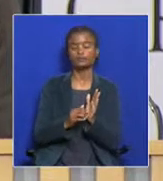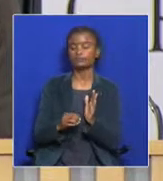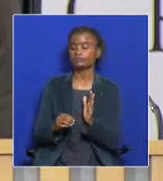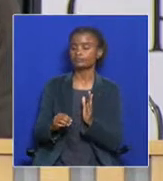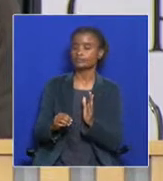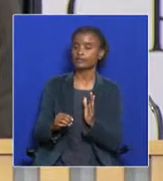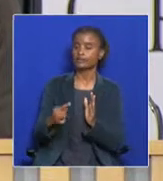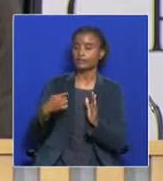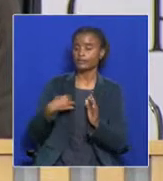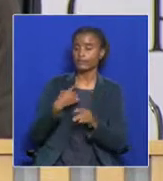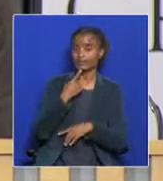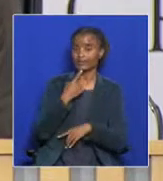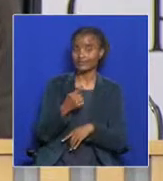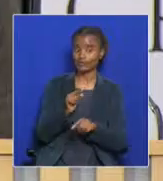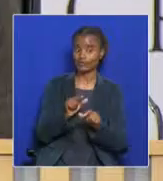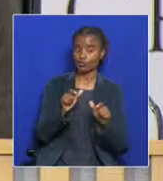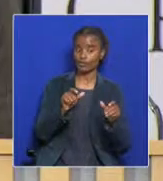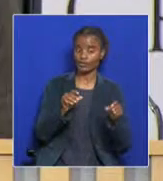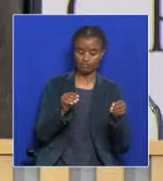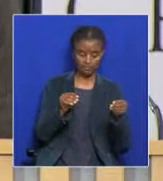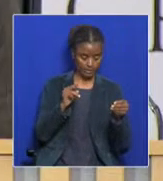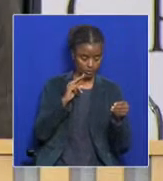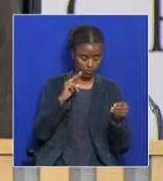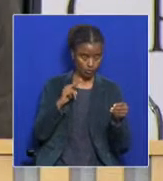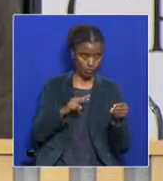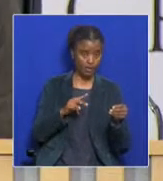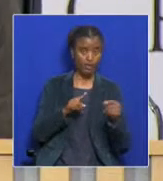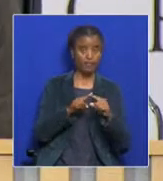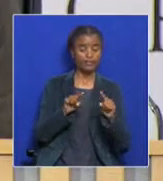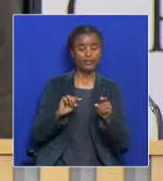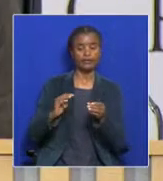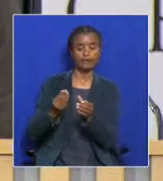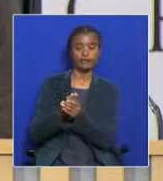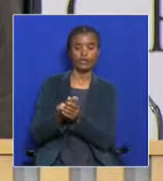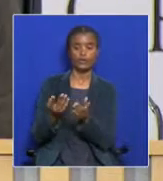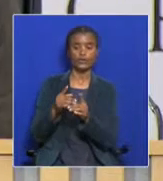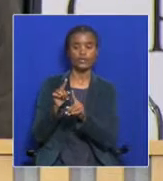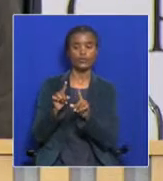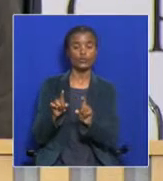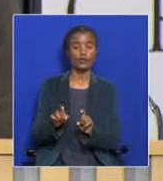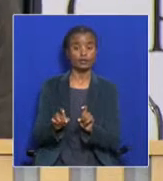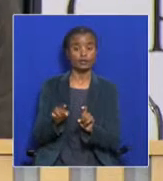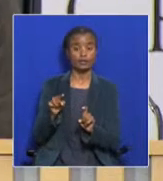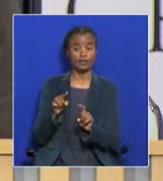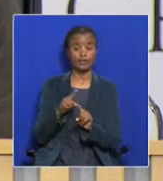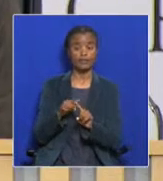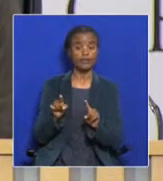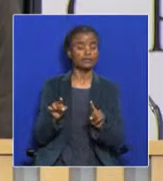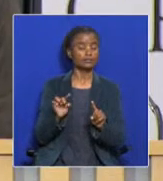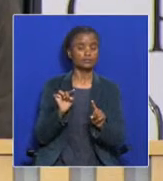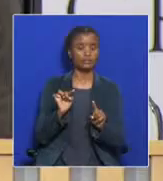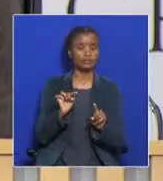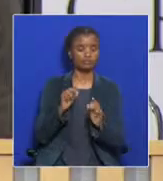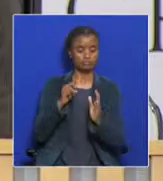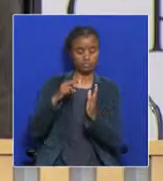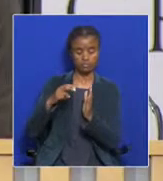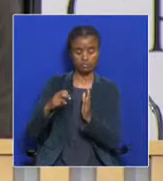it ought to have been filed in the inquiry. But obviously I didn't really interrogate or analyze it that